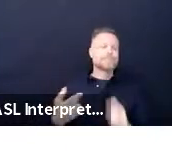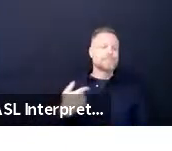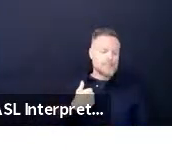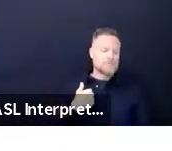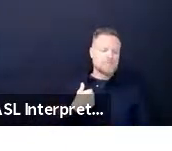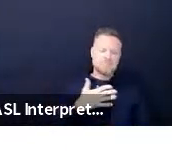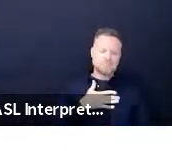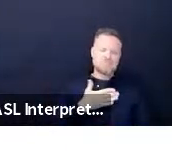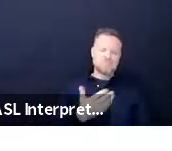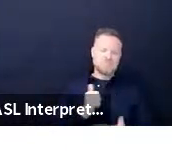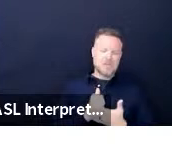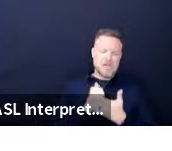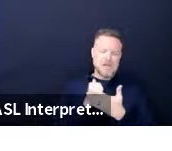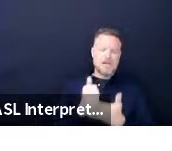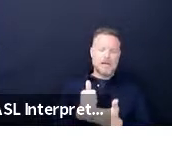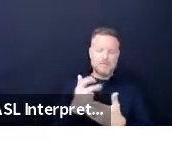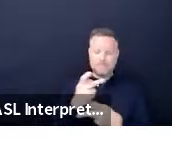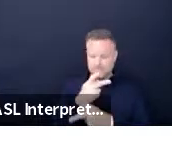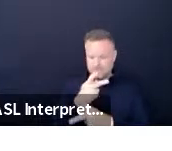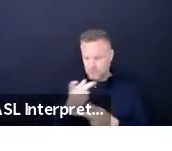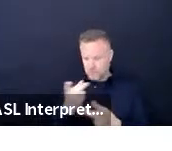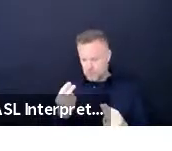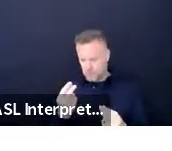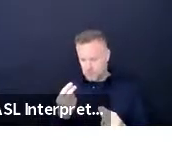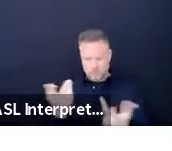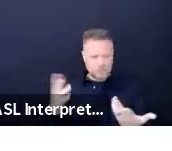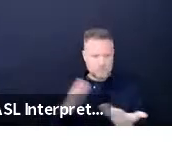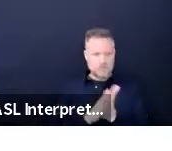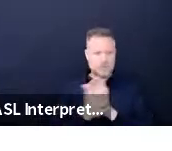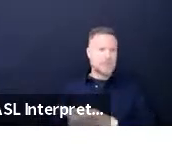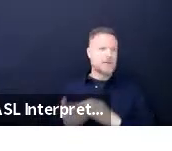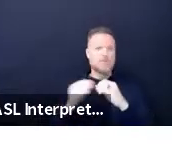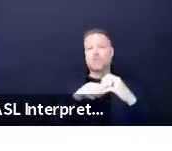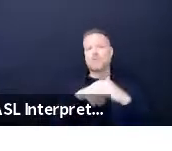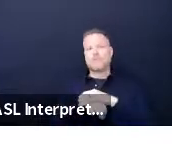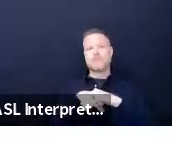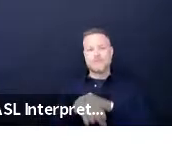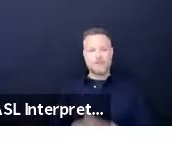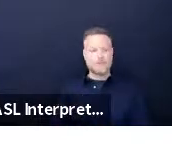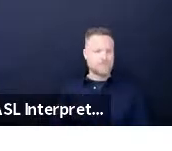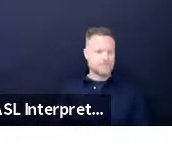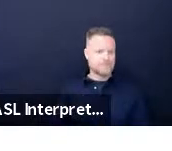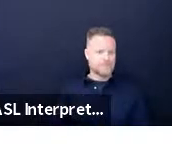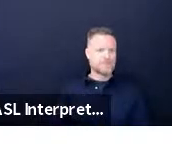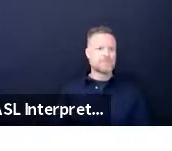you figure out what you need to do in order to be accessible. Next slide, please.